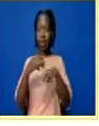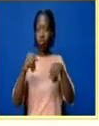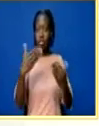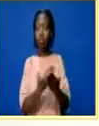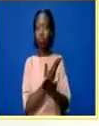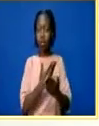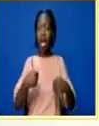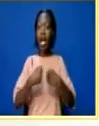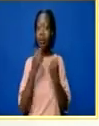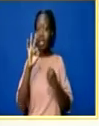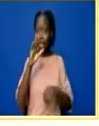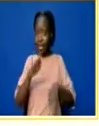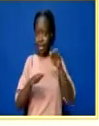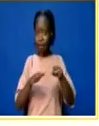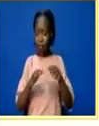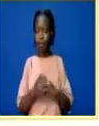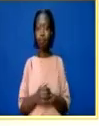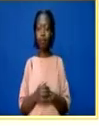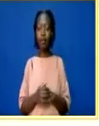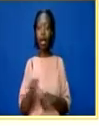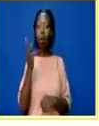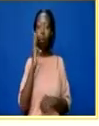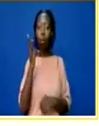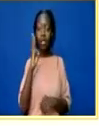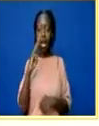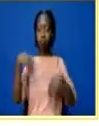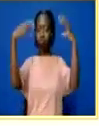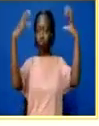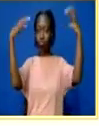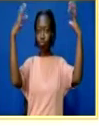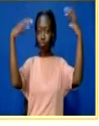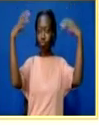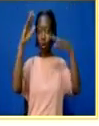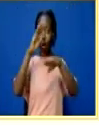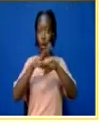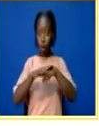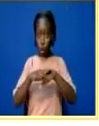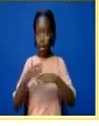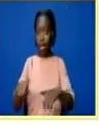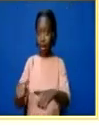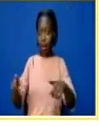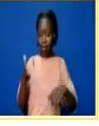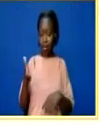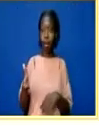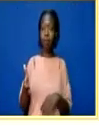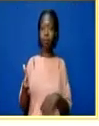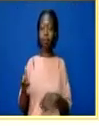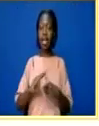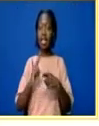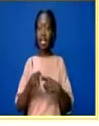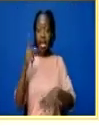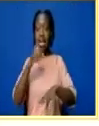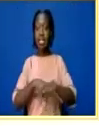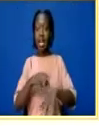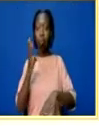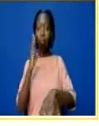in three steps. Okay. The water droplet hits the ground. Mm-hmm. Once it hits the ground, mm-hmm, once the droplet